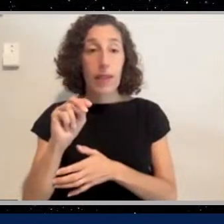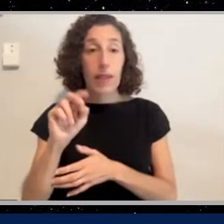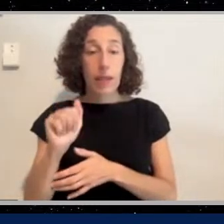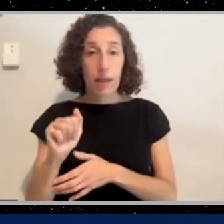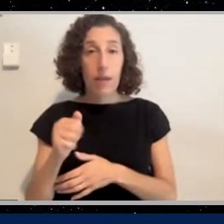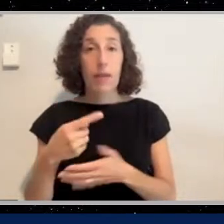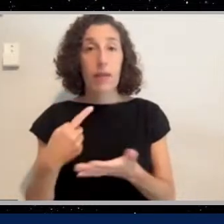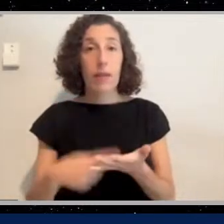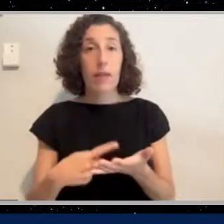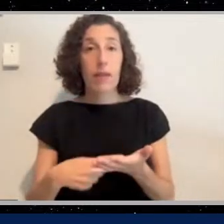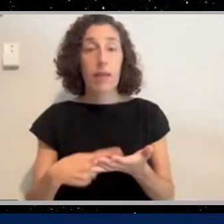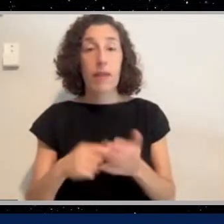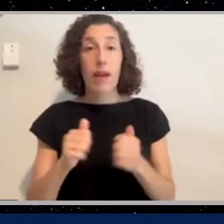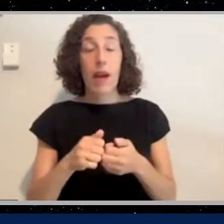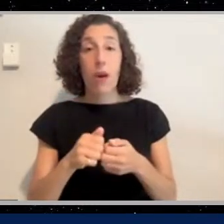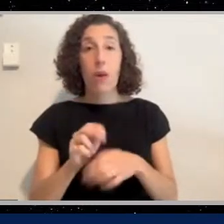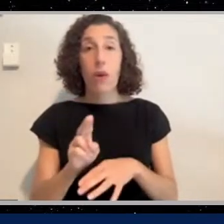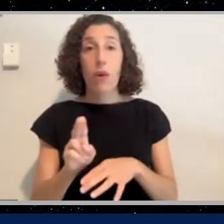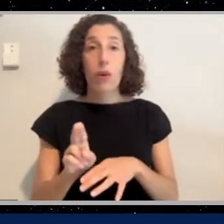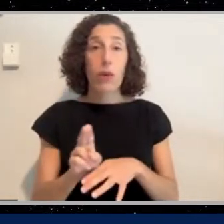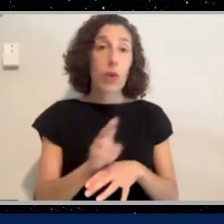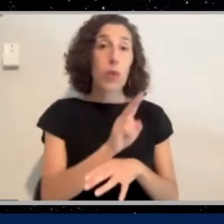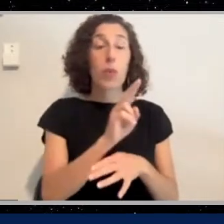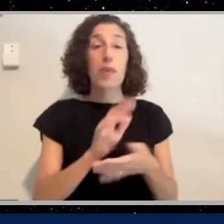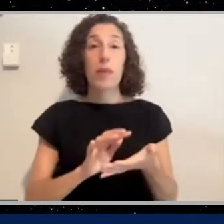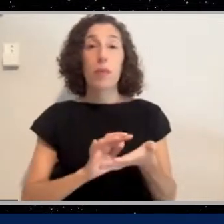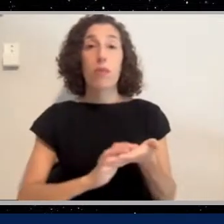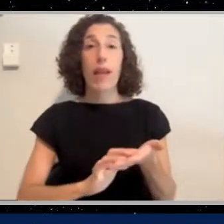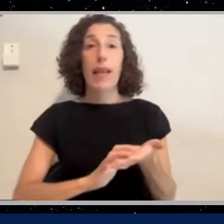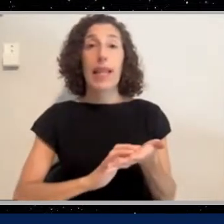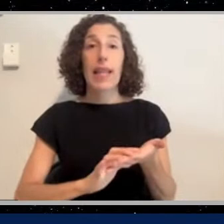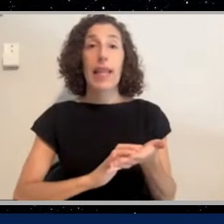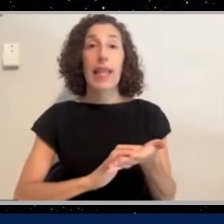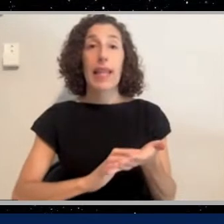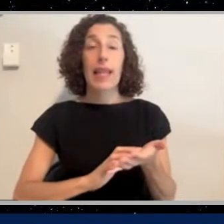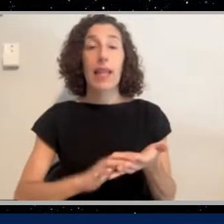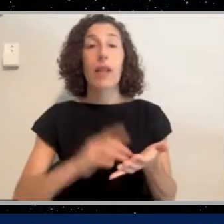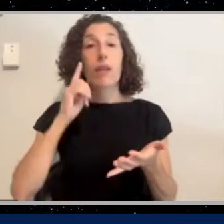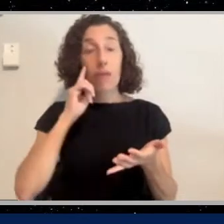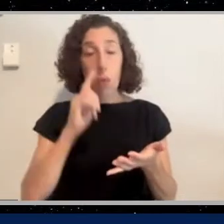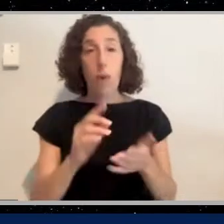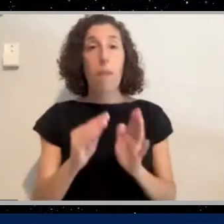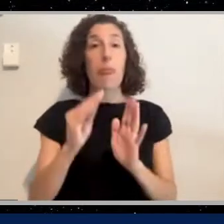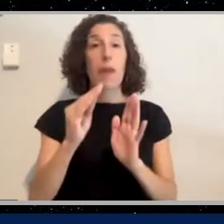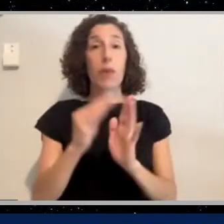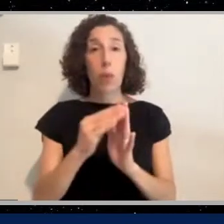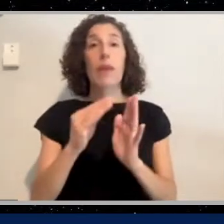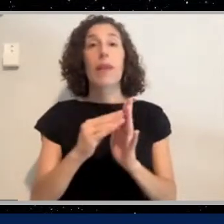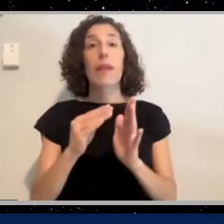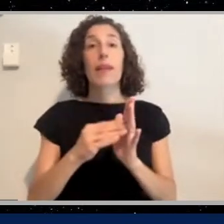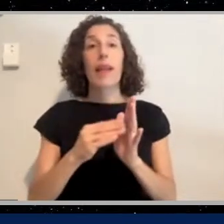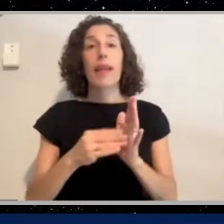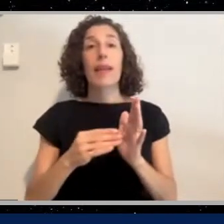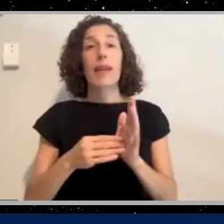write using Braille. How could we do, note taking? And again, when you